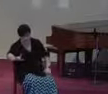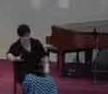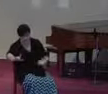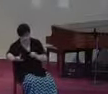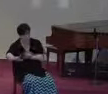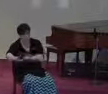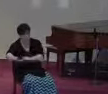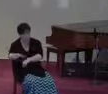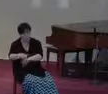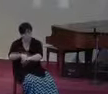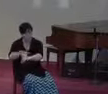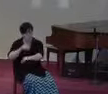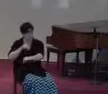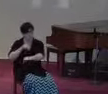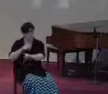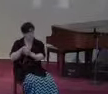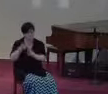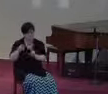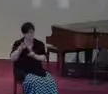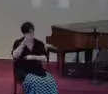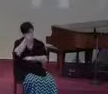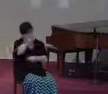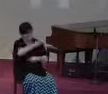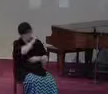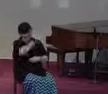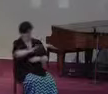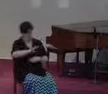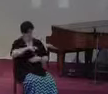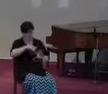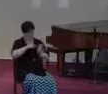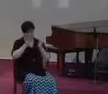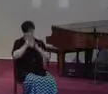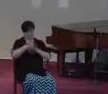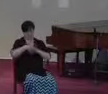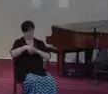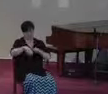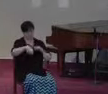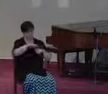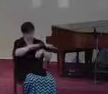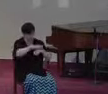was called upon from the cross to care for his own mother.